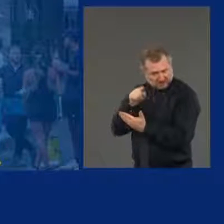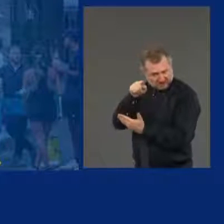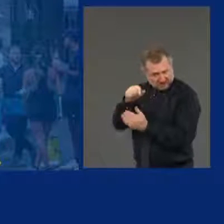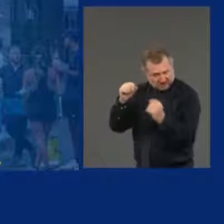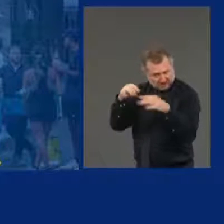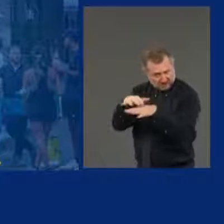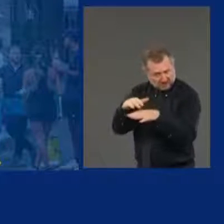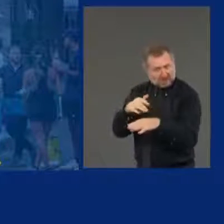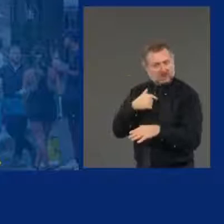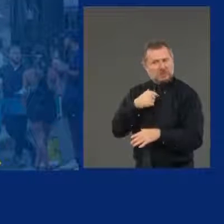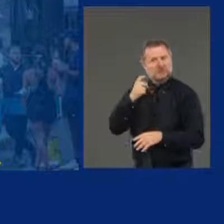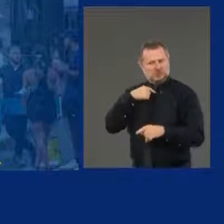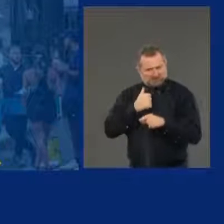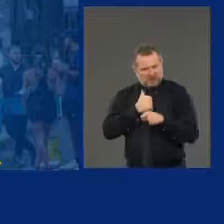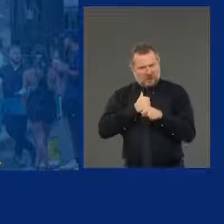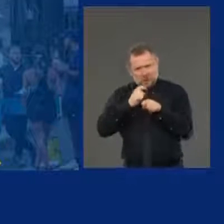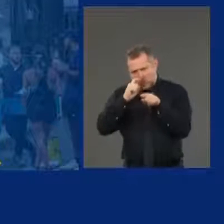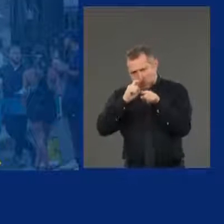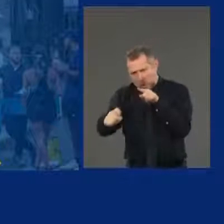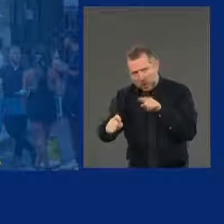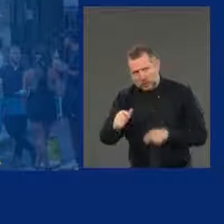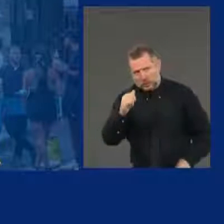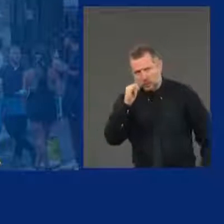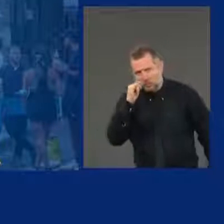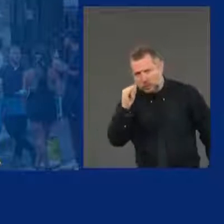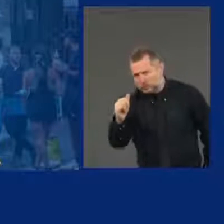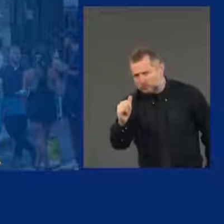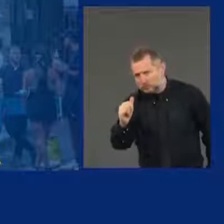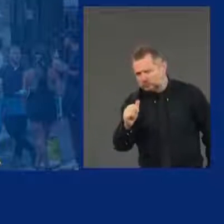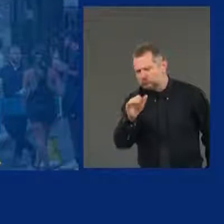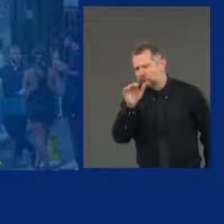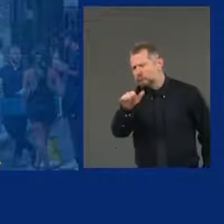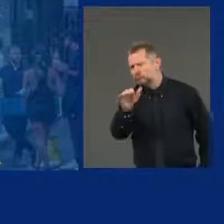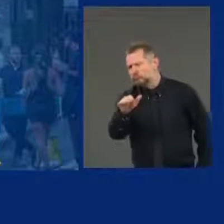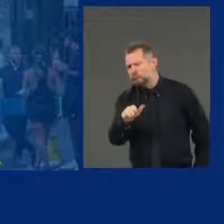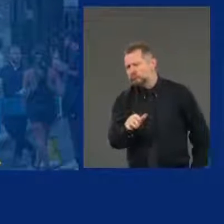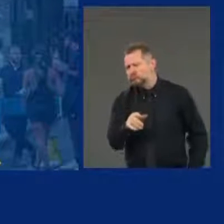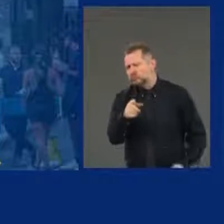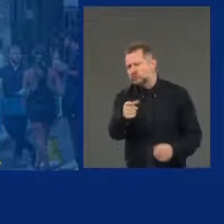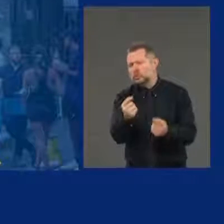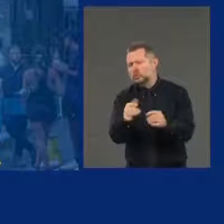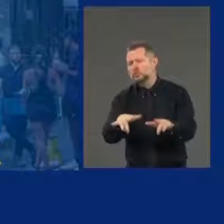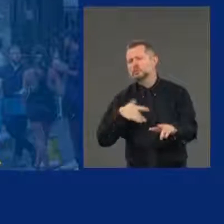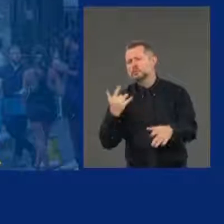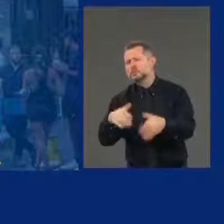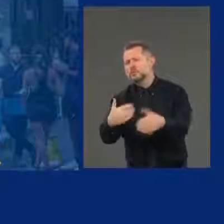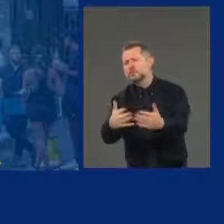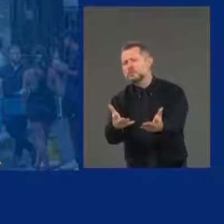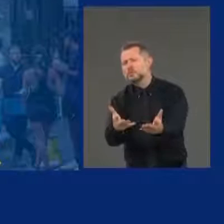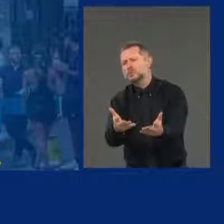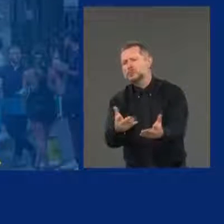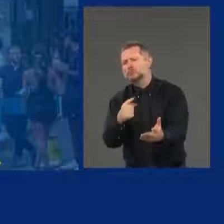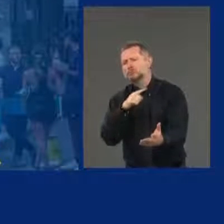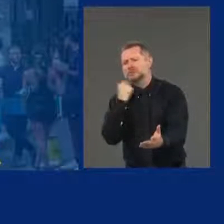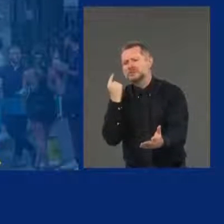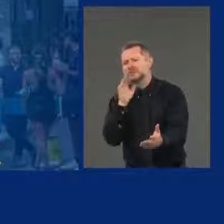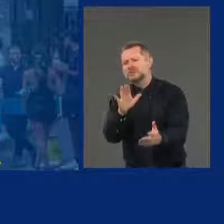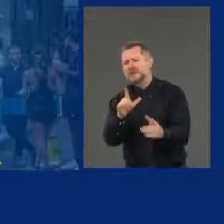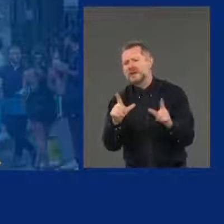and restaurants. And I said to them, you're playing with your